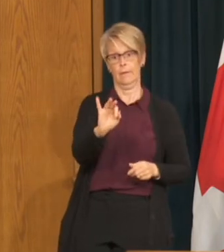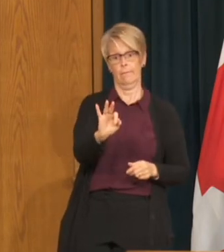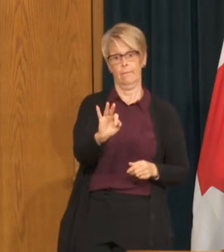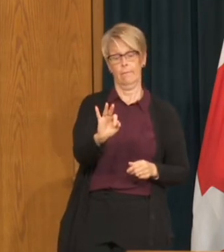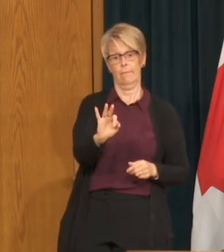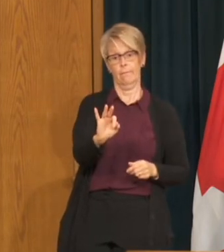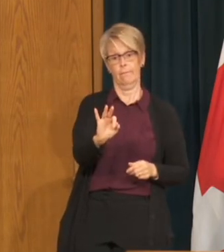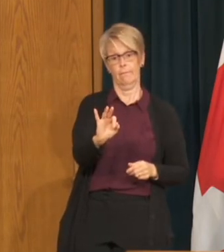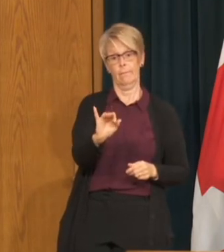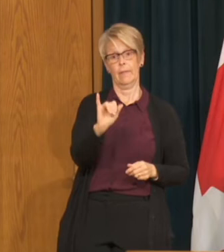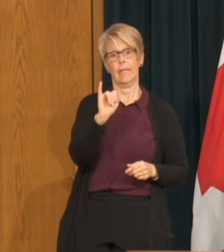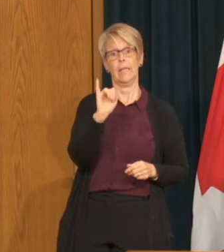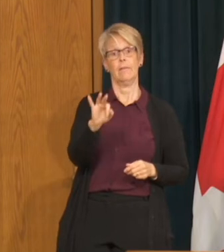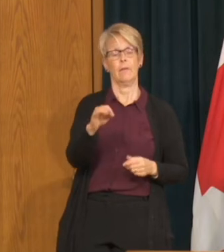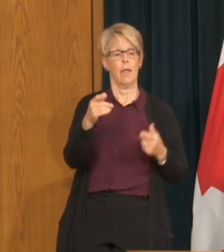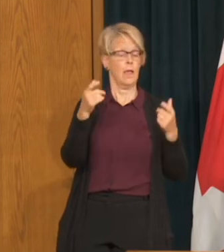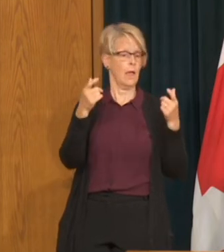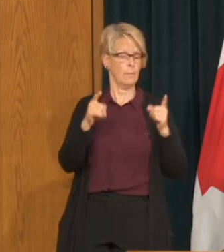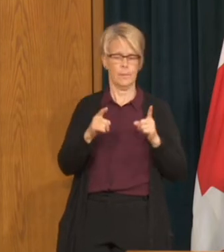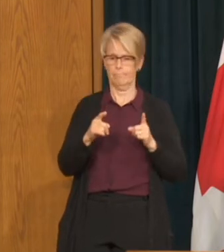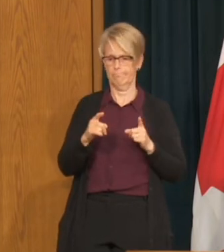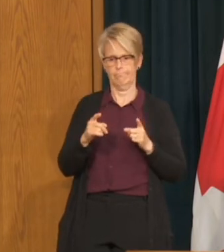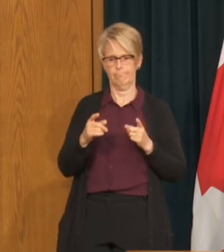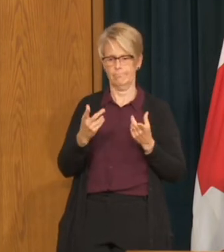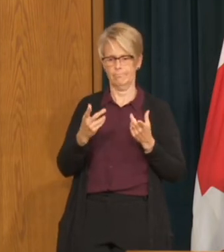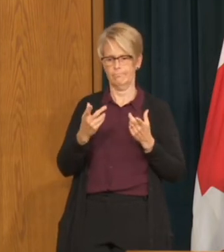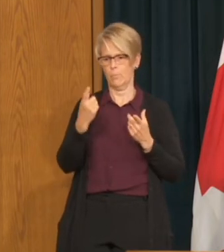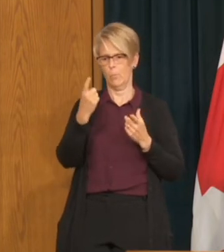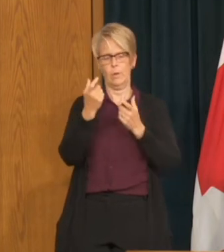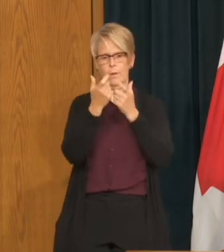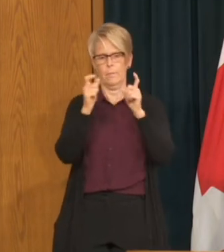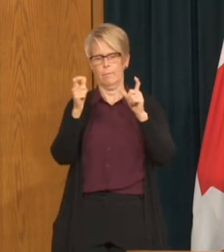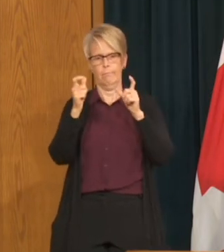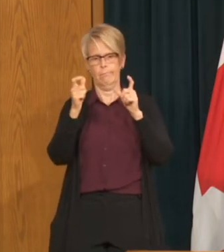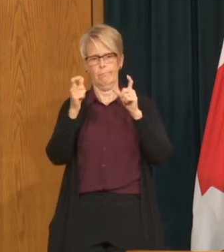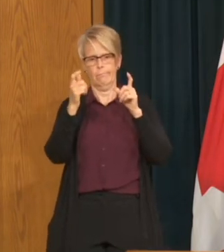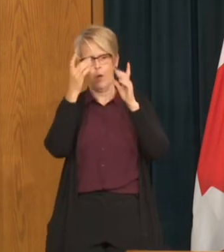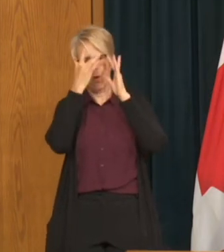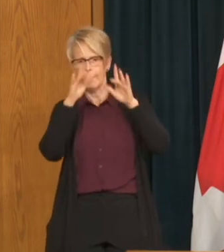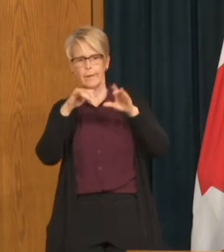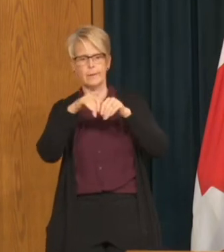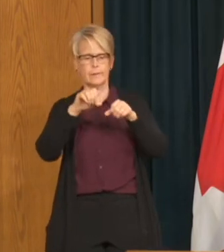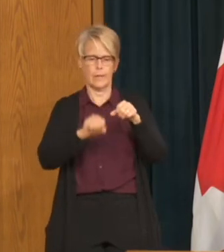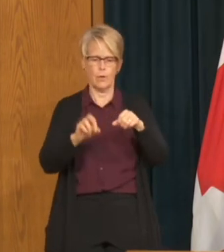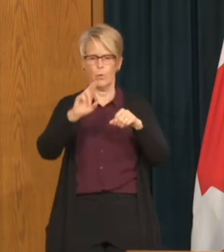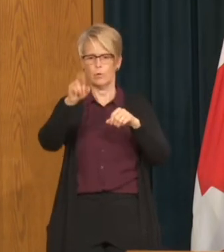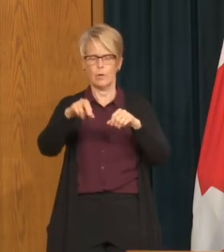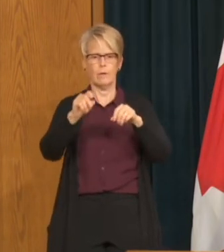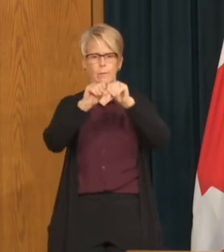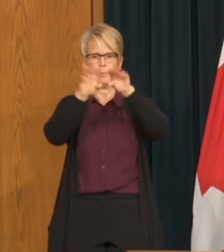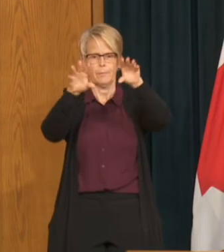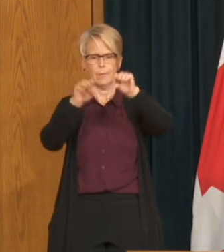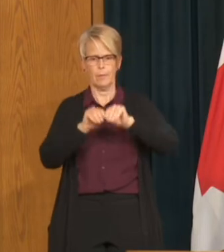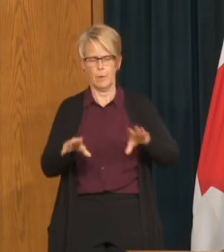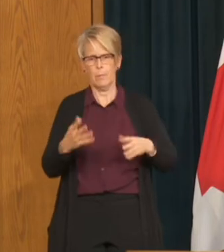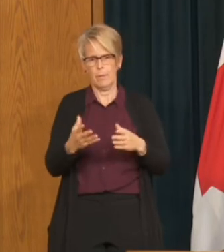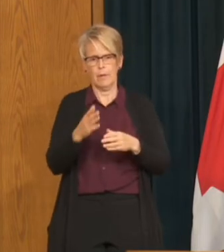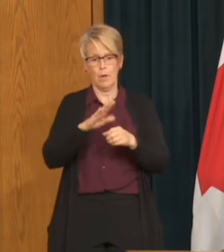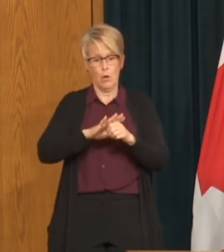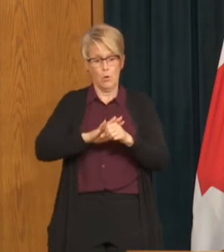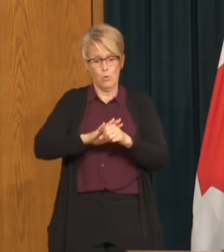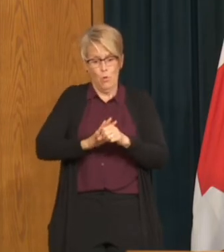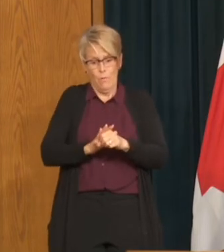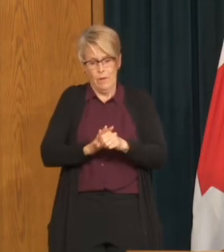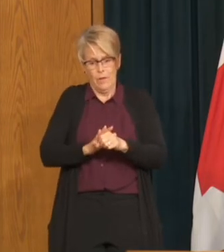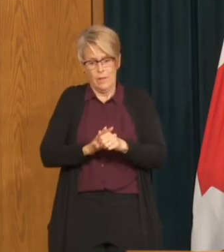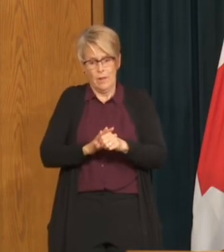had a major outbreak in one of the larger facilities in Saskatoon, Regina, and it was a small number, let's say, of COVID cases, but a